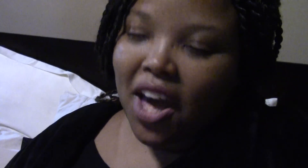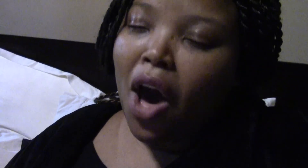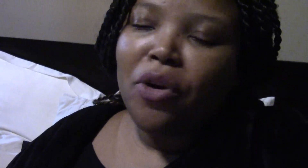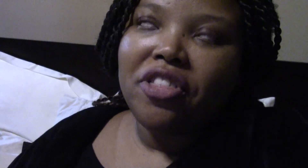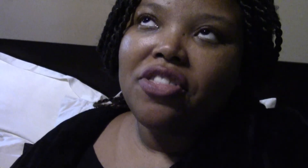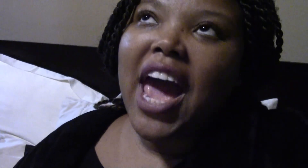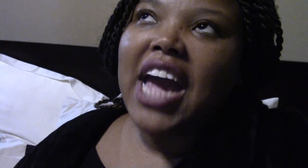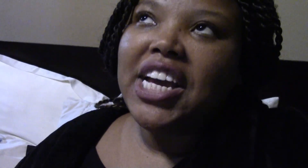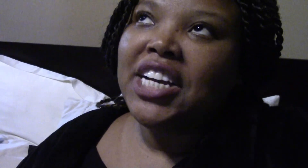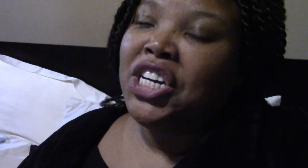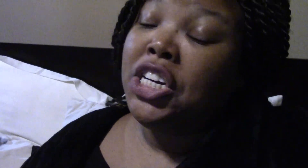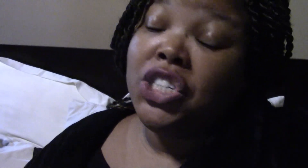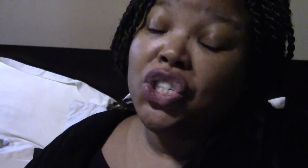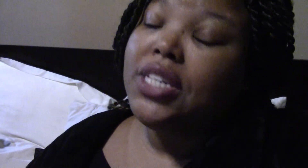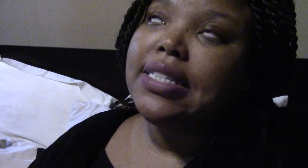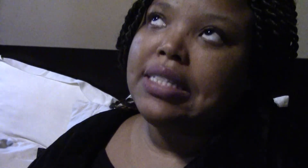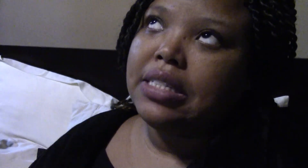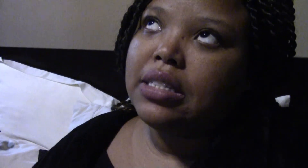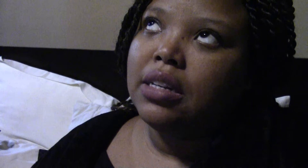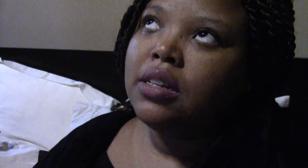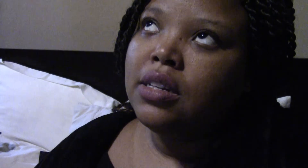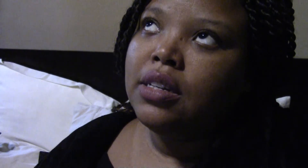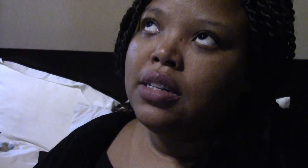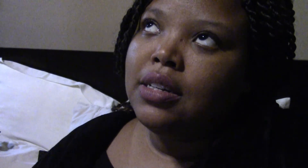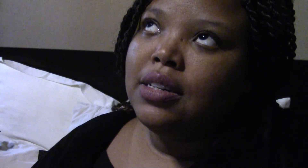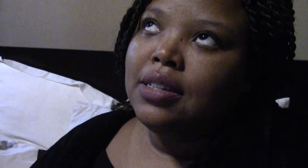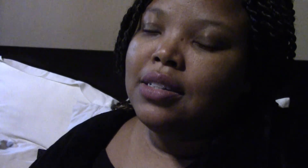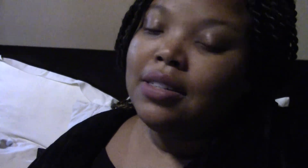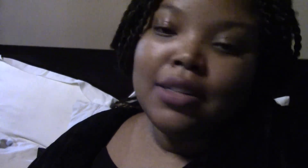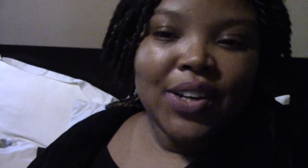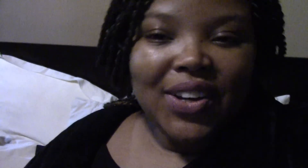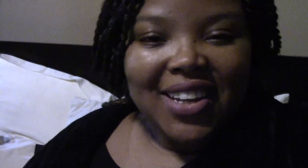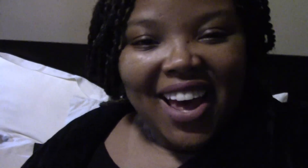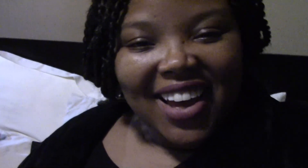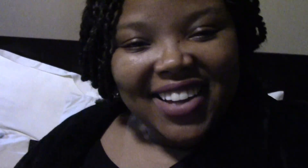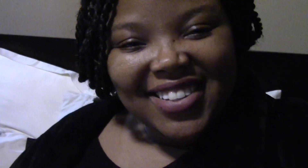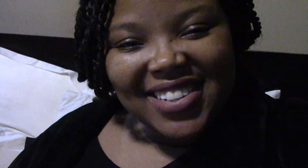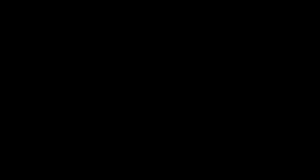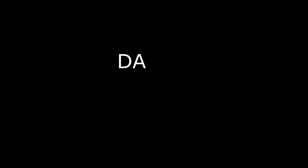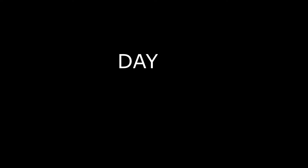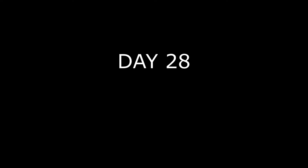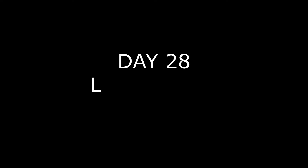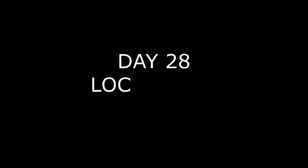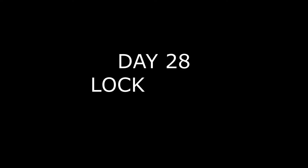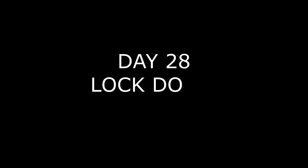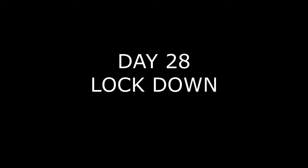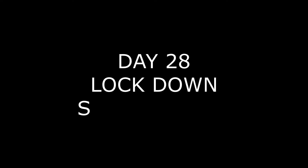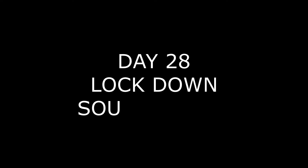dusted. Oh, thank you, Jesus. Good night.